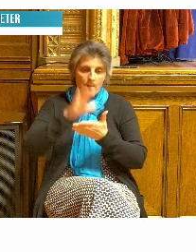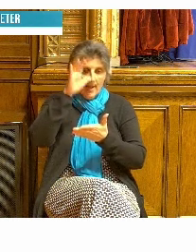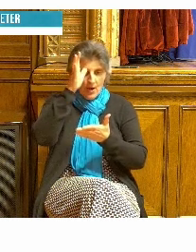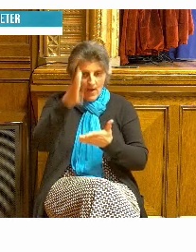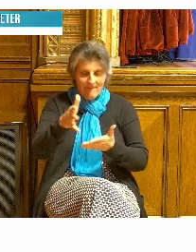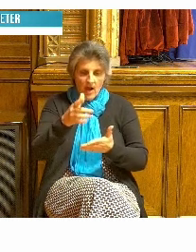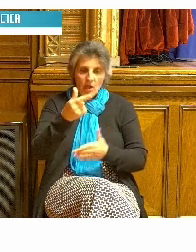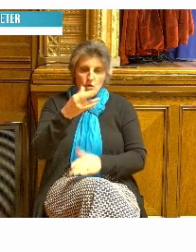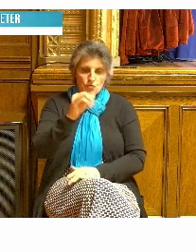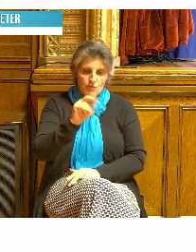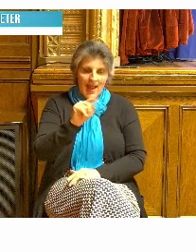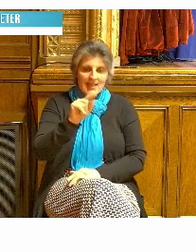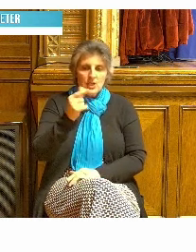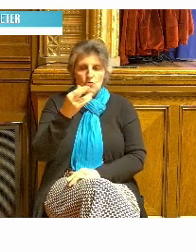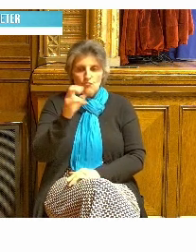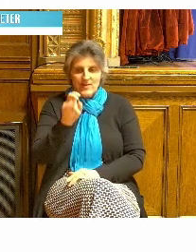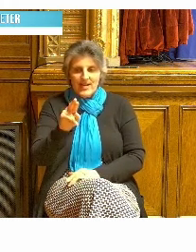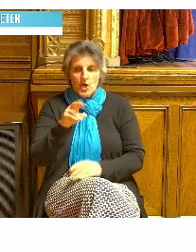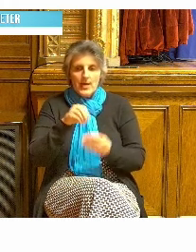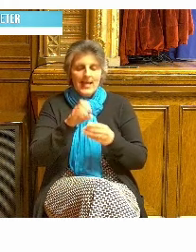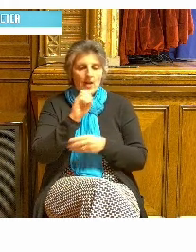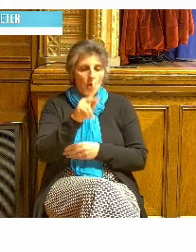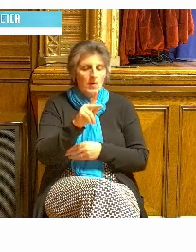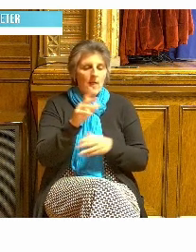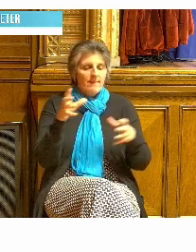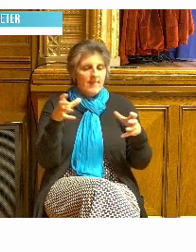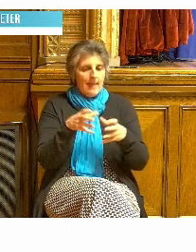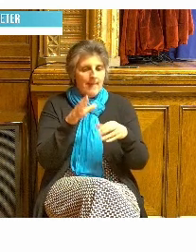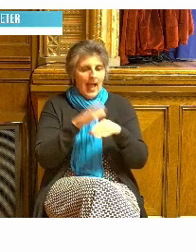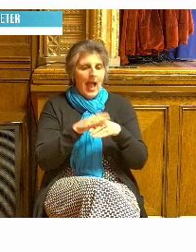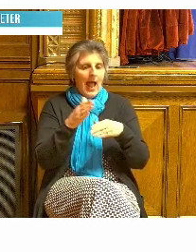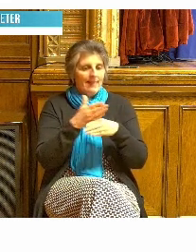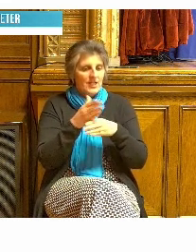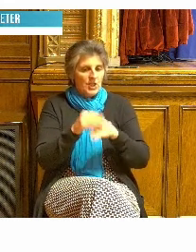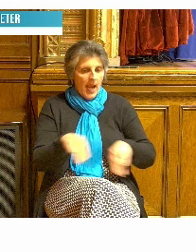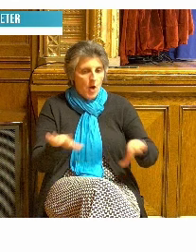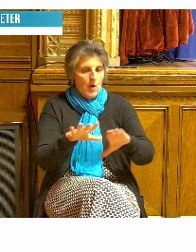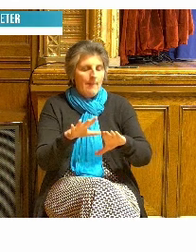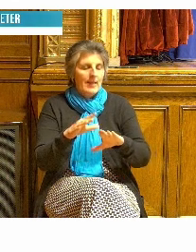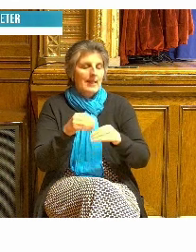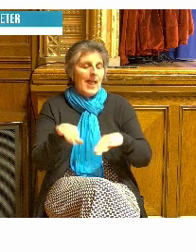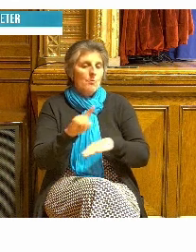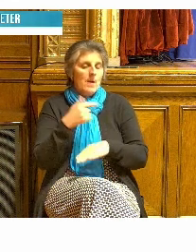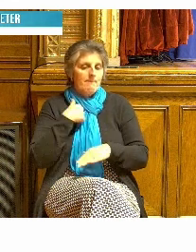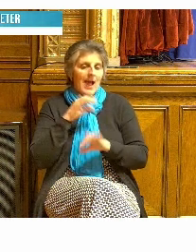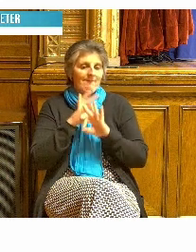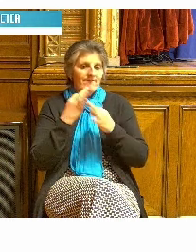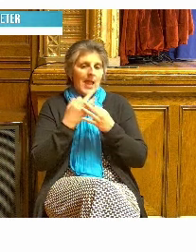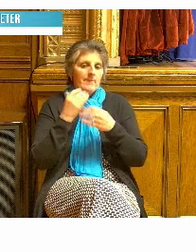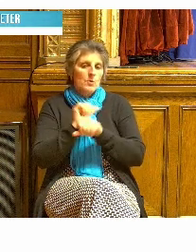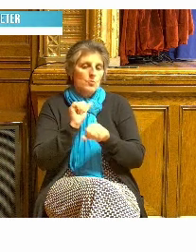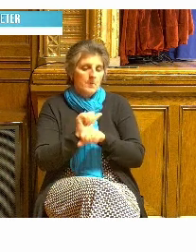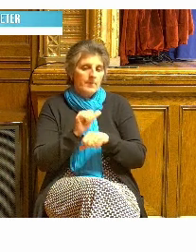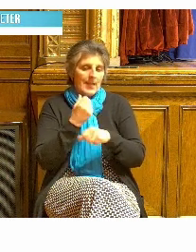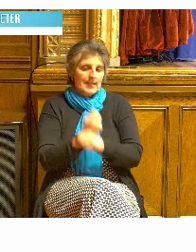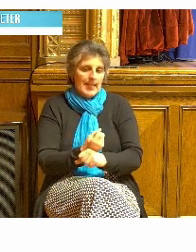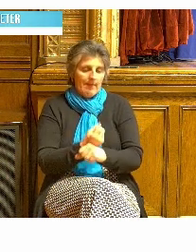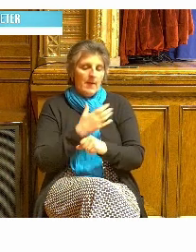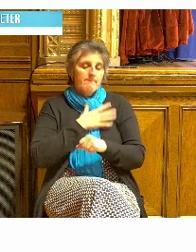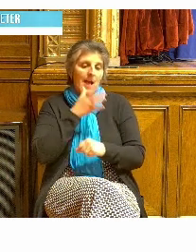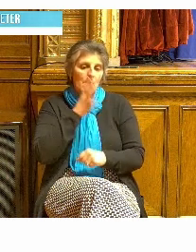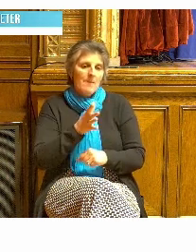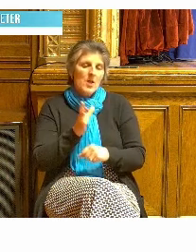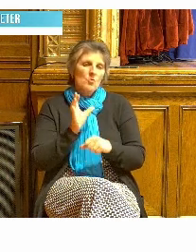Grant Greer, in Oklahoma. They met on the sharecropping land where my family was enslaved. My grandmother was pushed